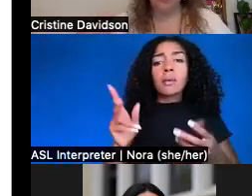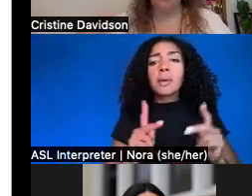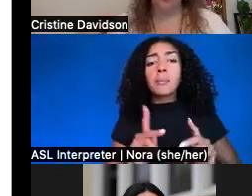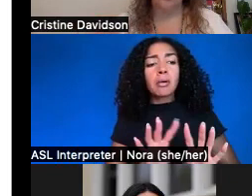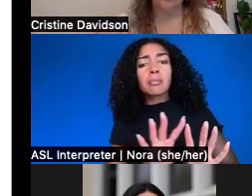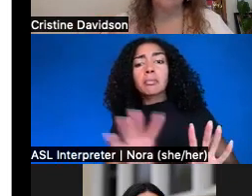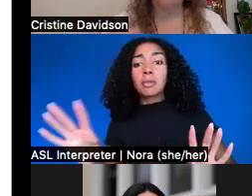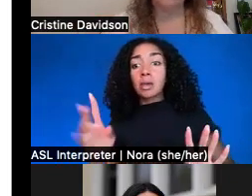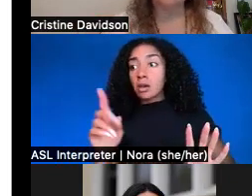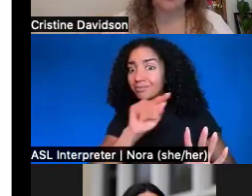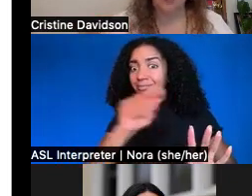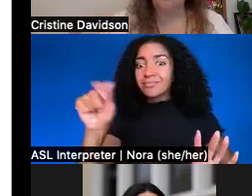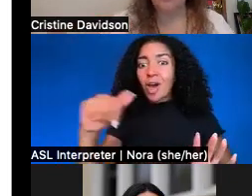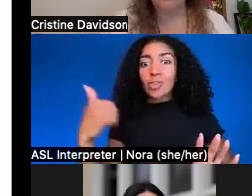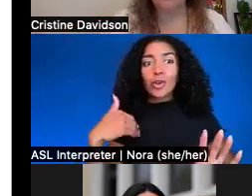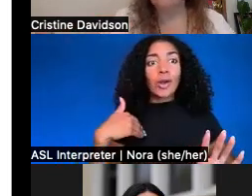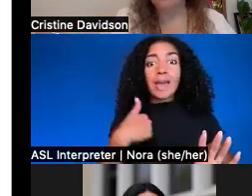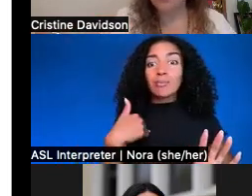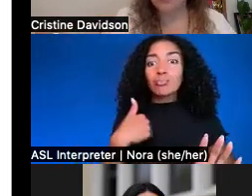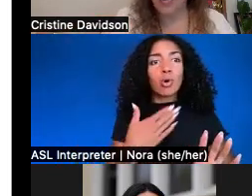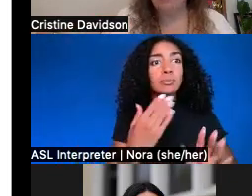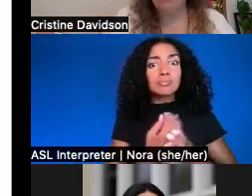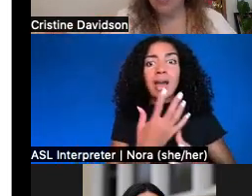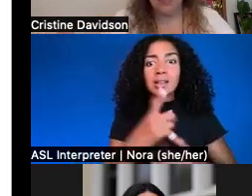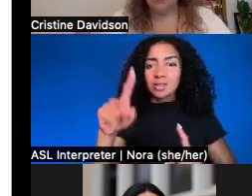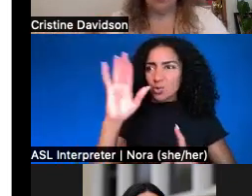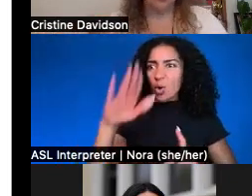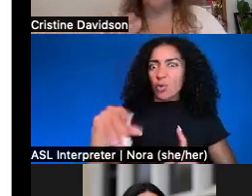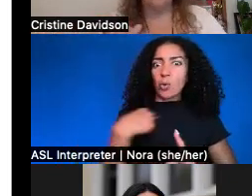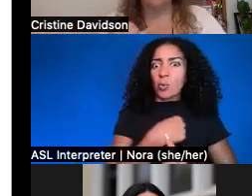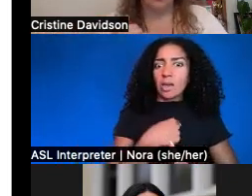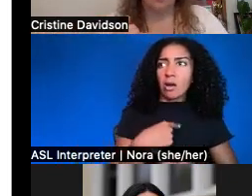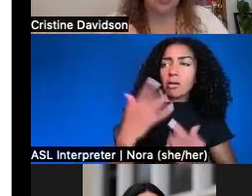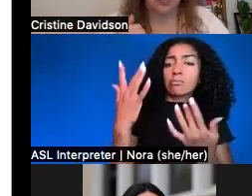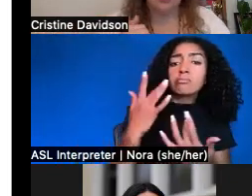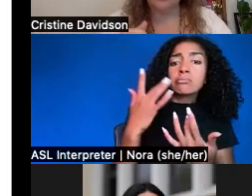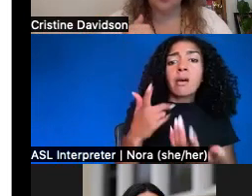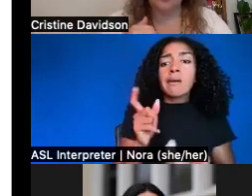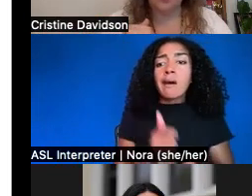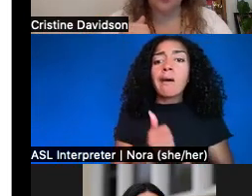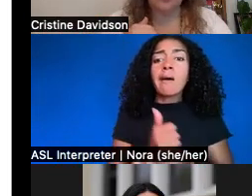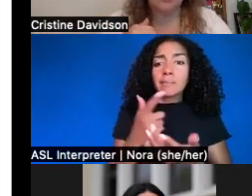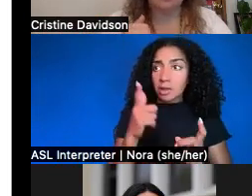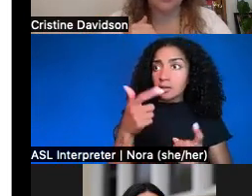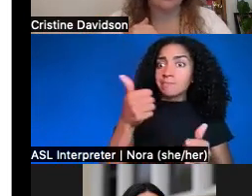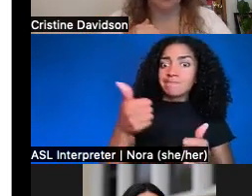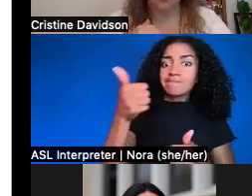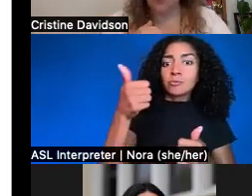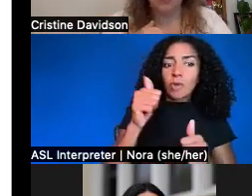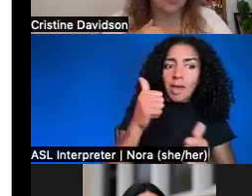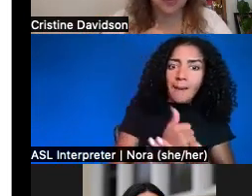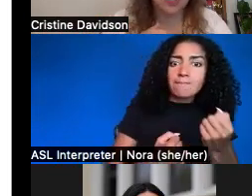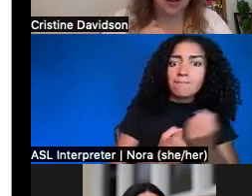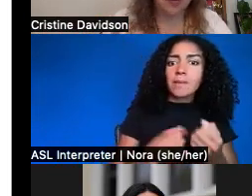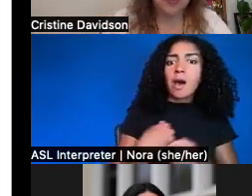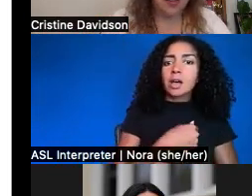most pitiful and do their best to help us live and be alive. The trees, were able to cut them down and burn to stay